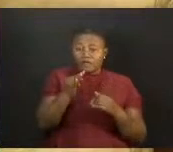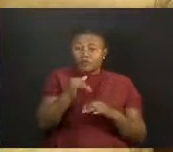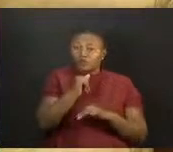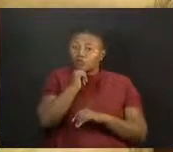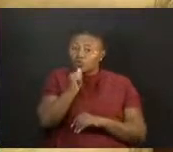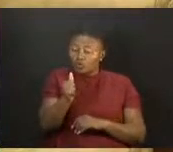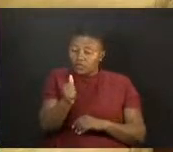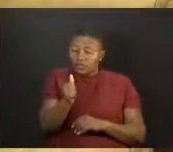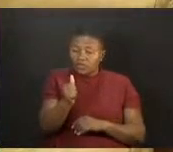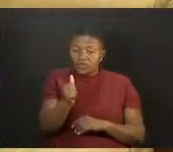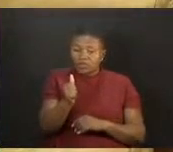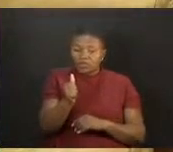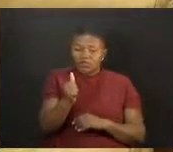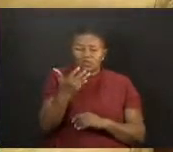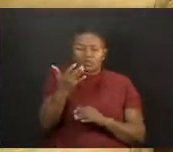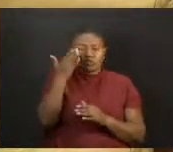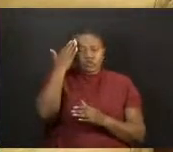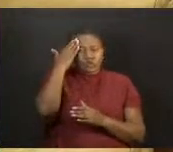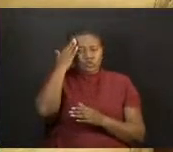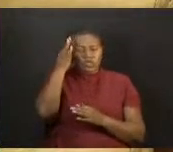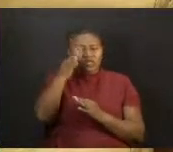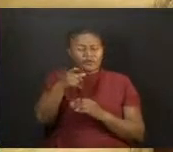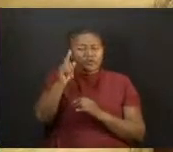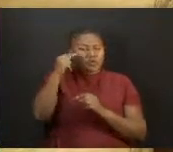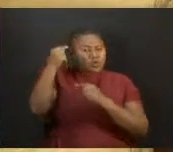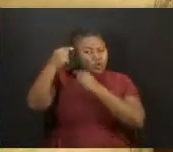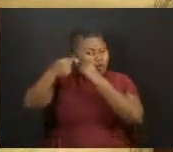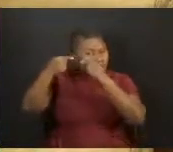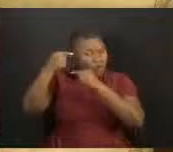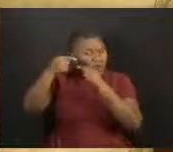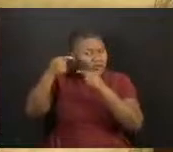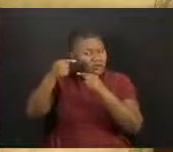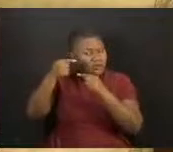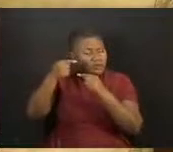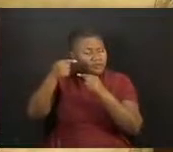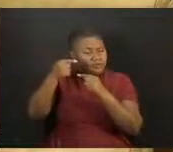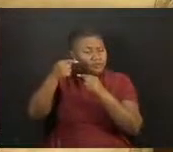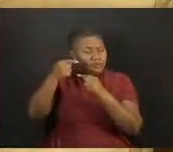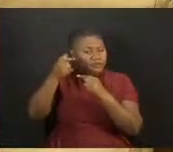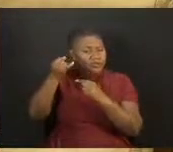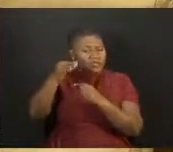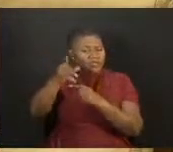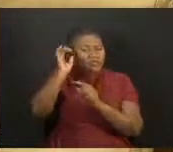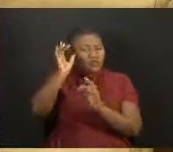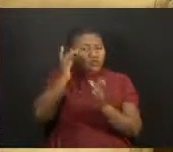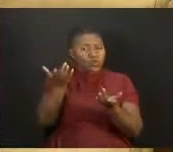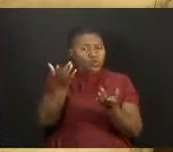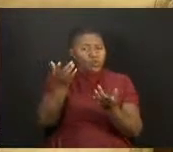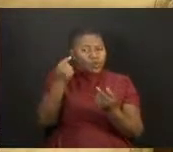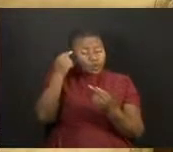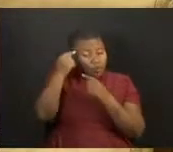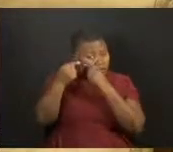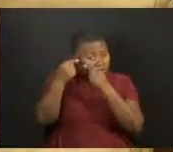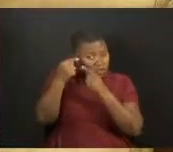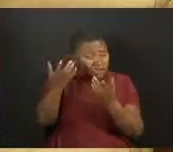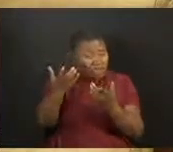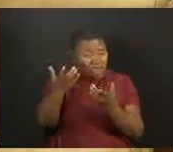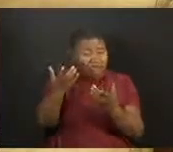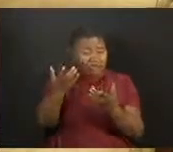consider engaging Crown agent to conduct a value for